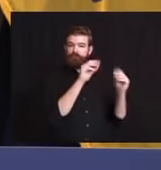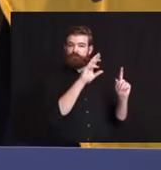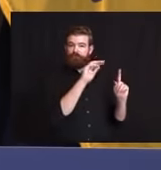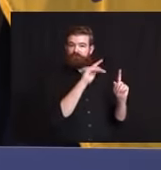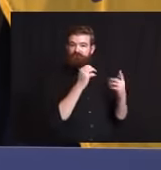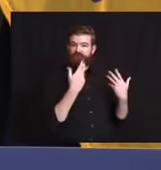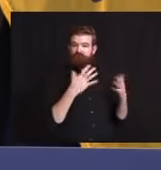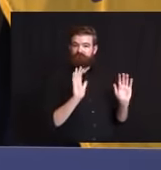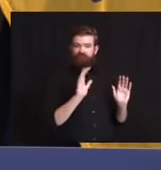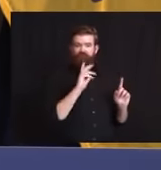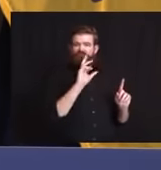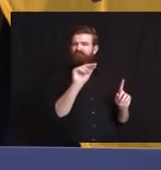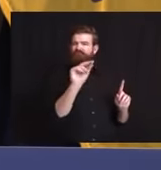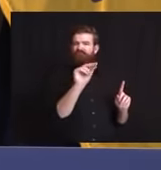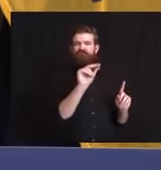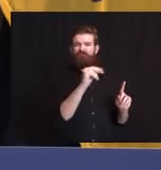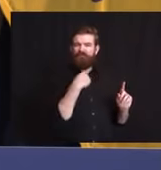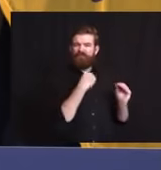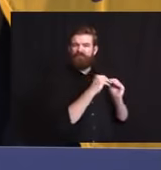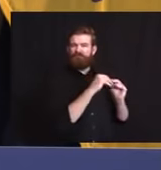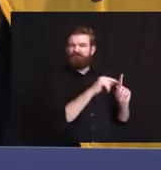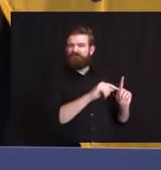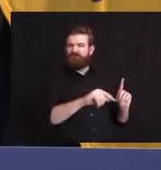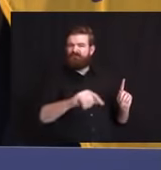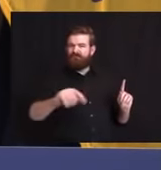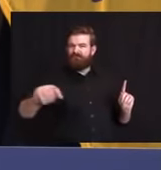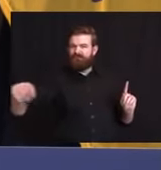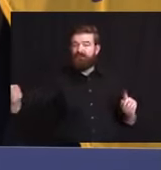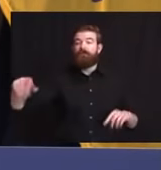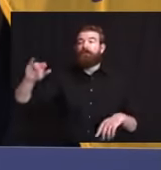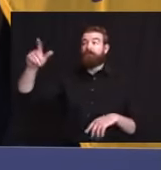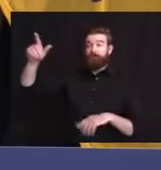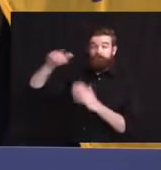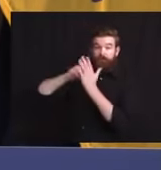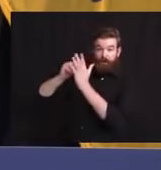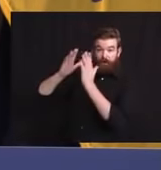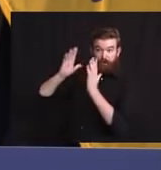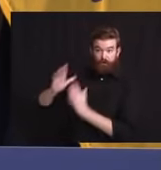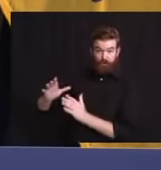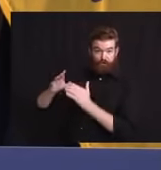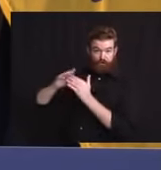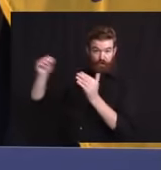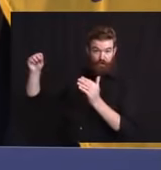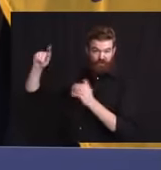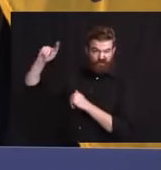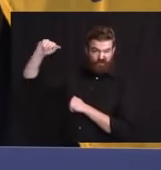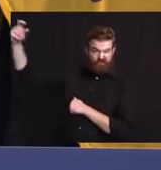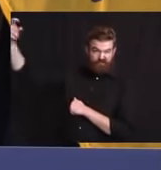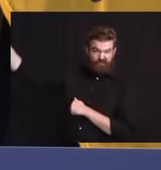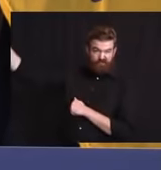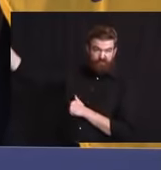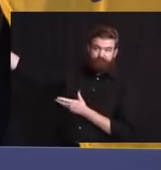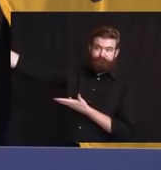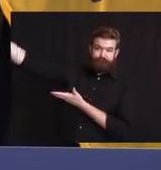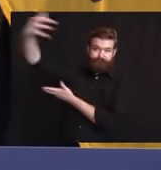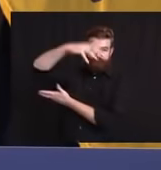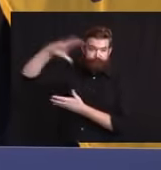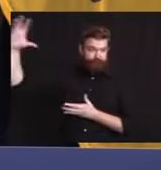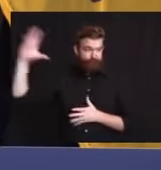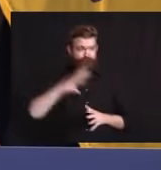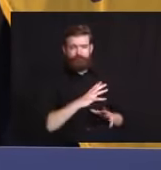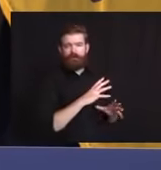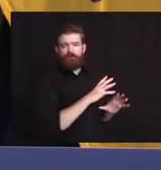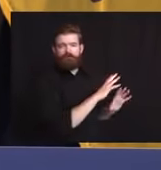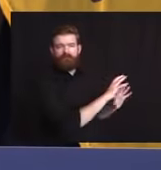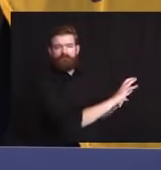investments, whether it's a direct payment to folks who need it the most, or whether it's helping us fund K through 12, pre-K